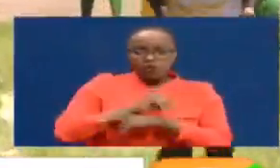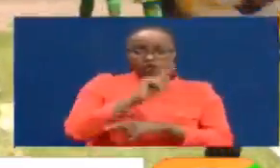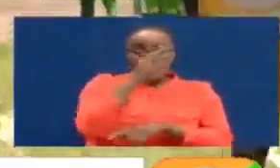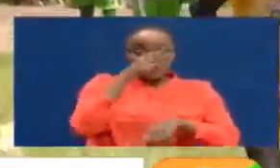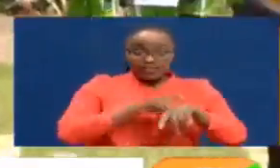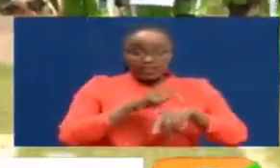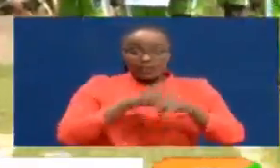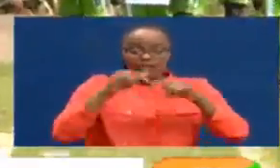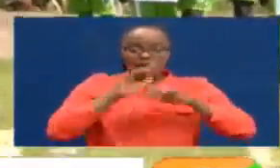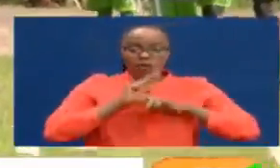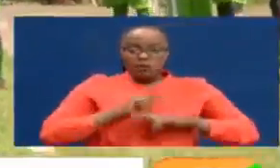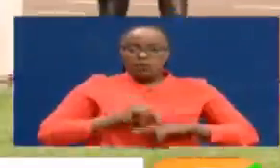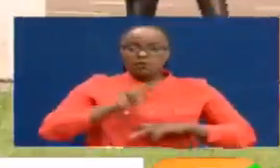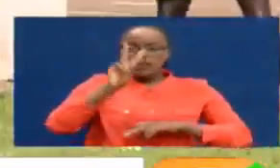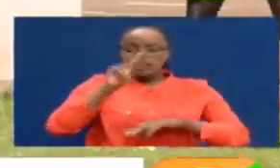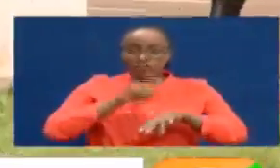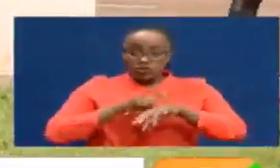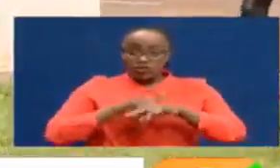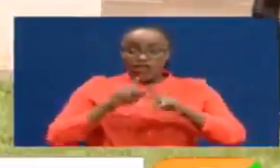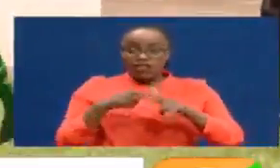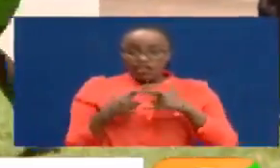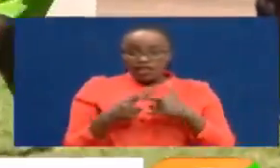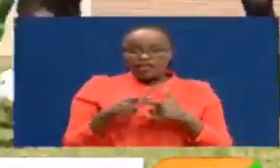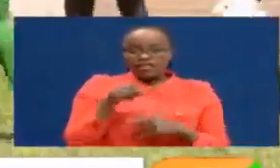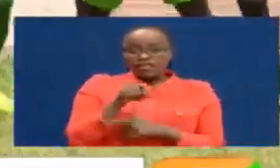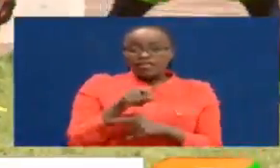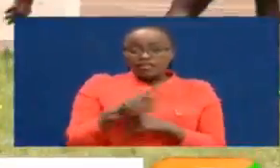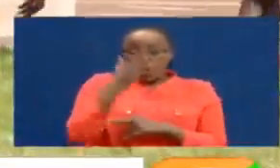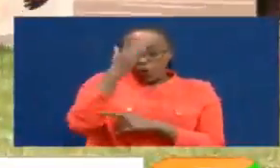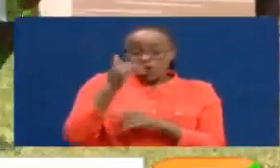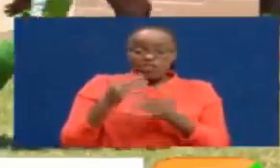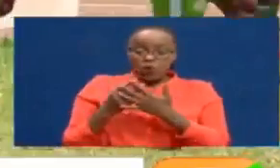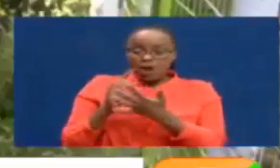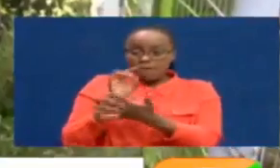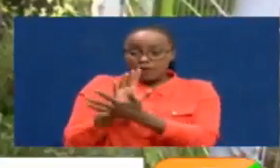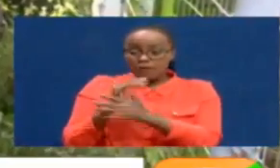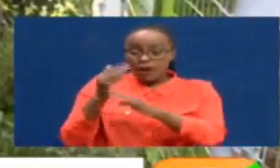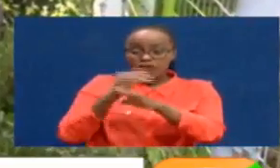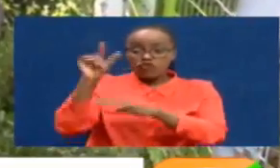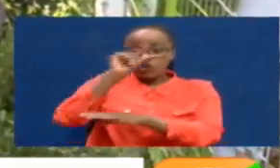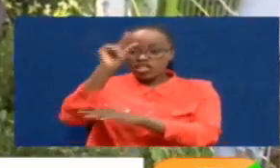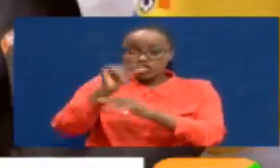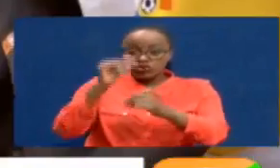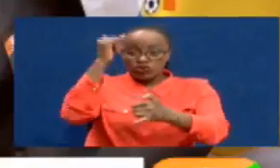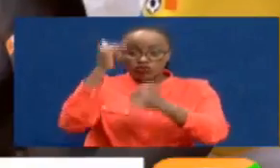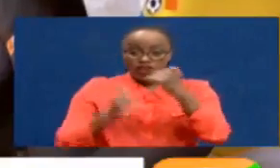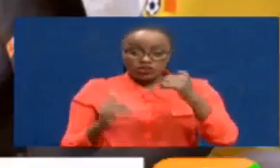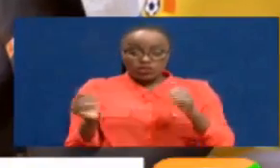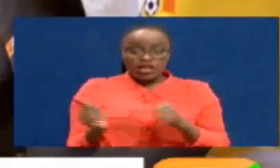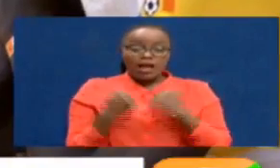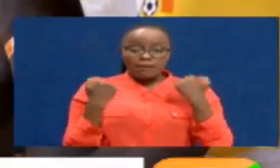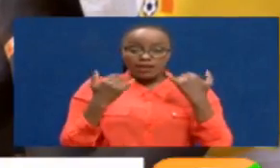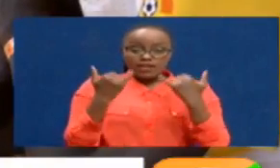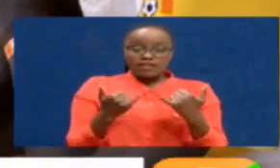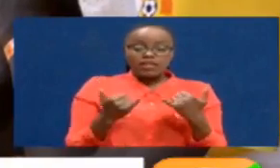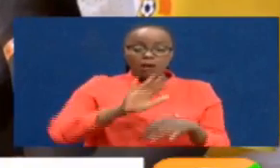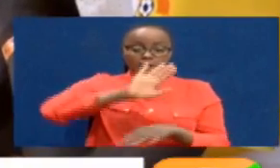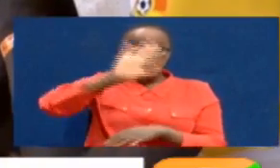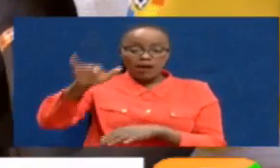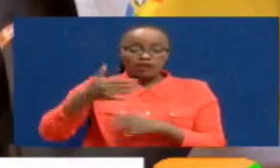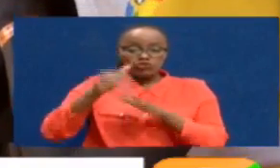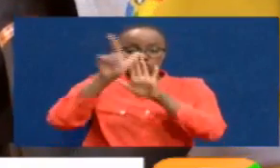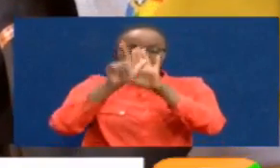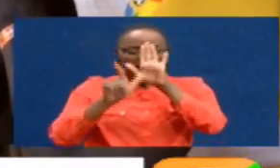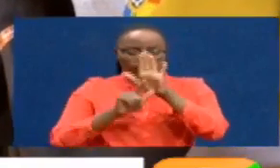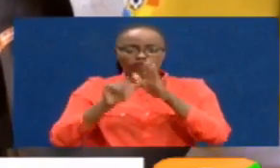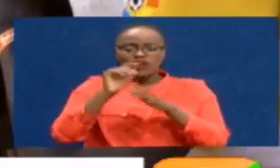season 1, they relaxed in season 2 and paid dearly as they were knocked out before the regional finals. They are now going back to the